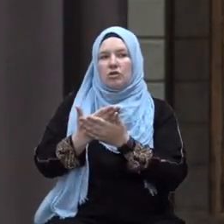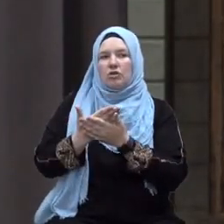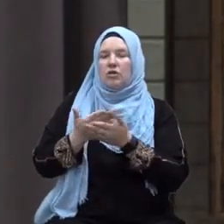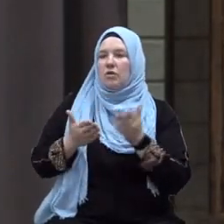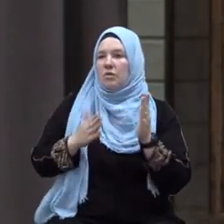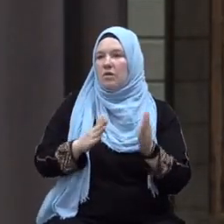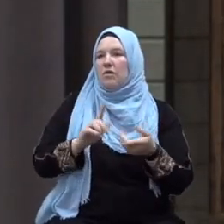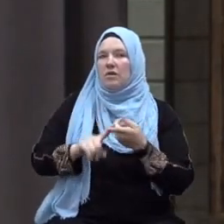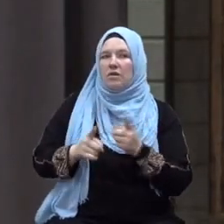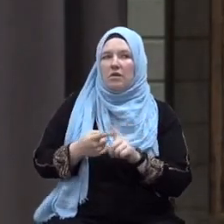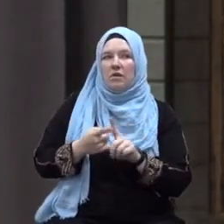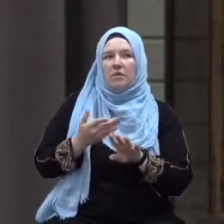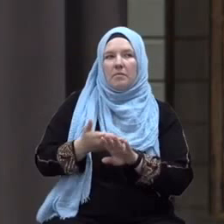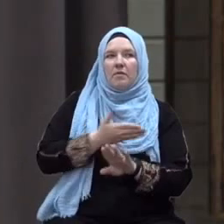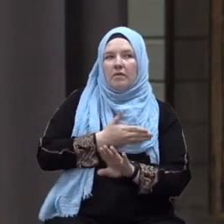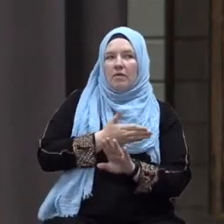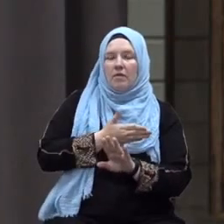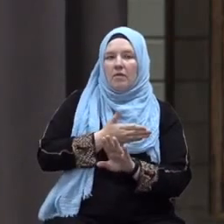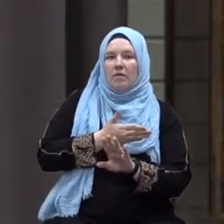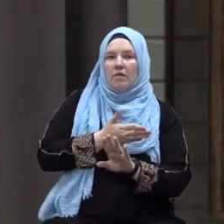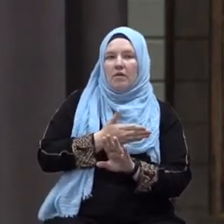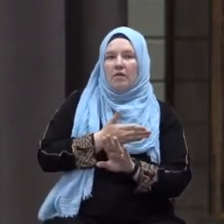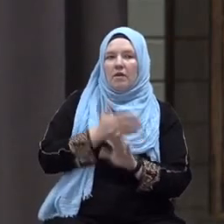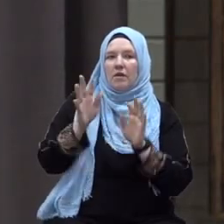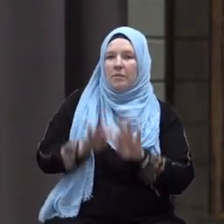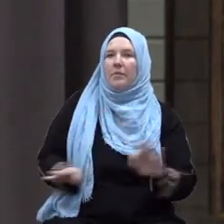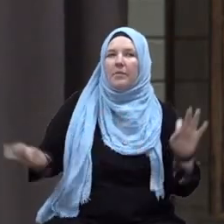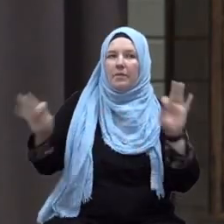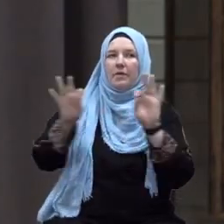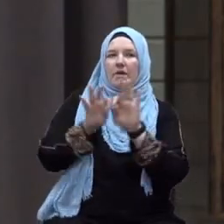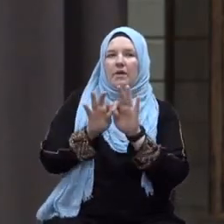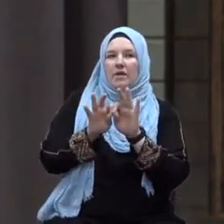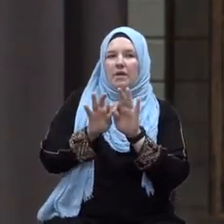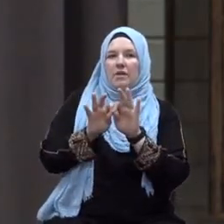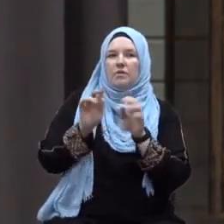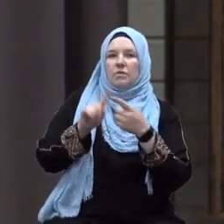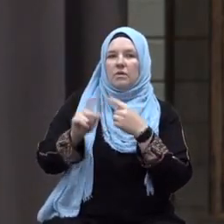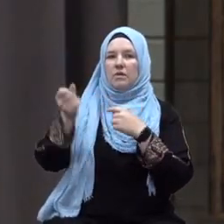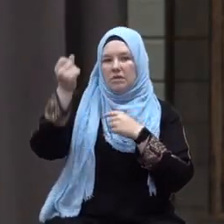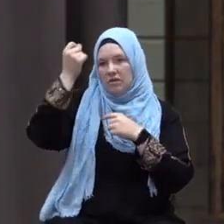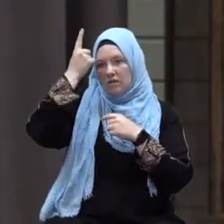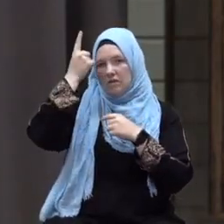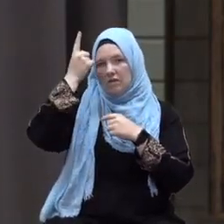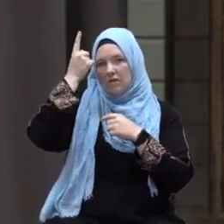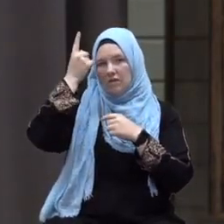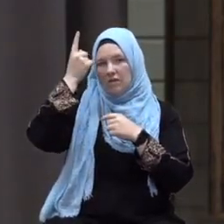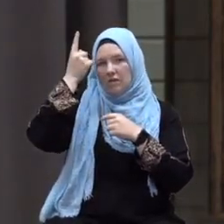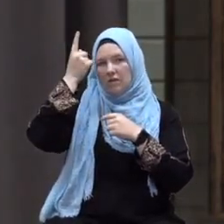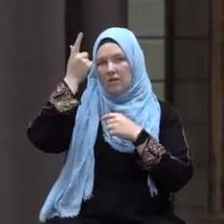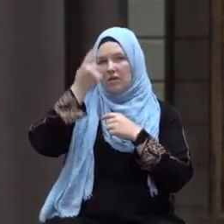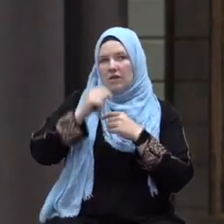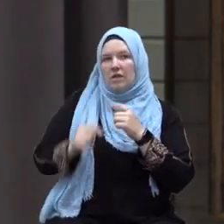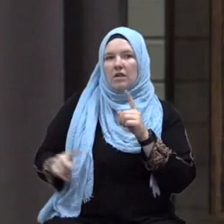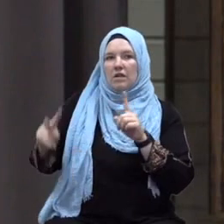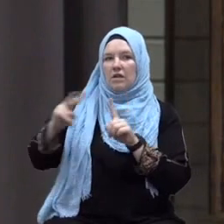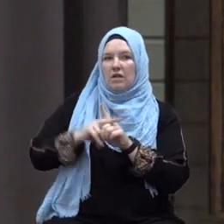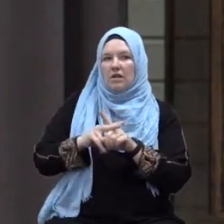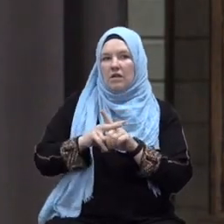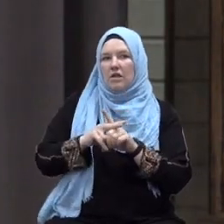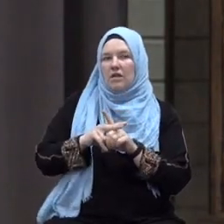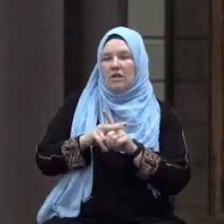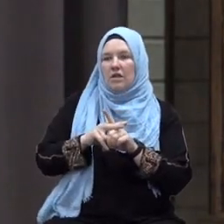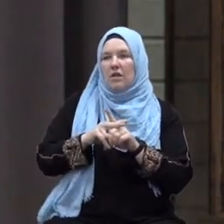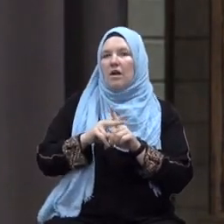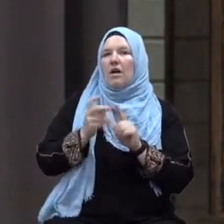we explained it before briefly, but it is important to understand the application and the